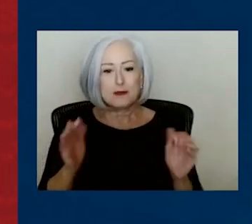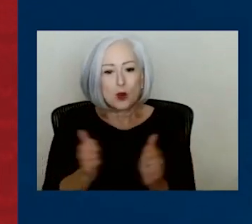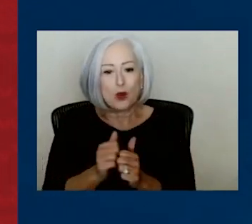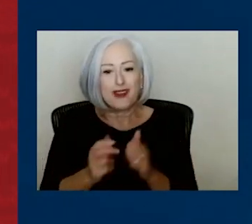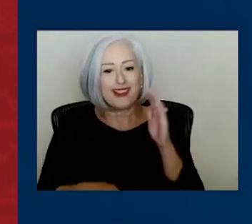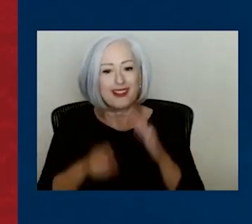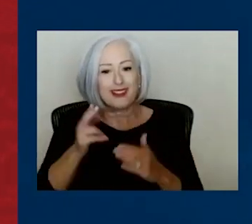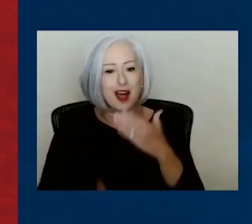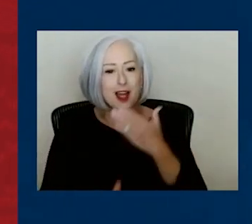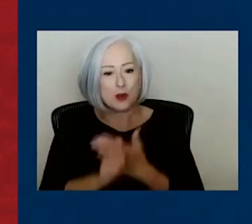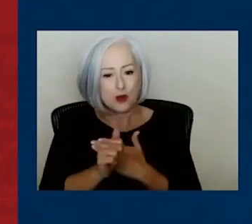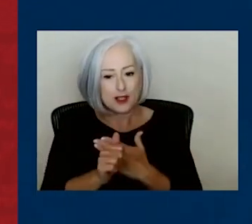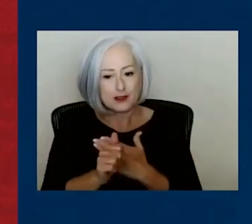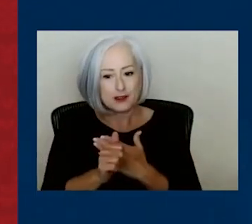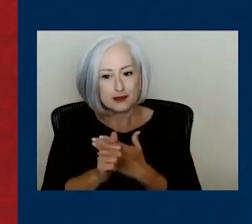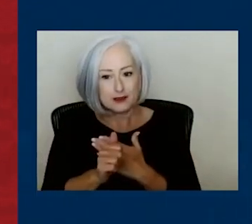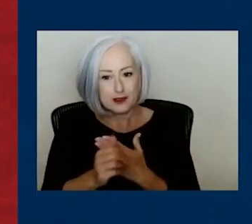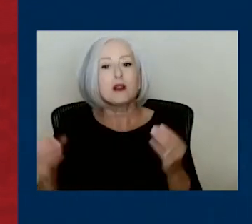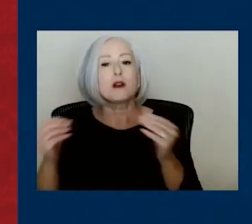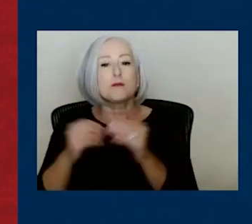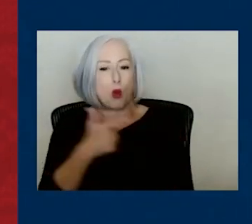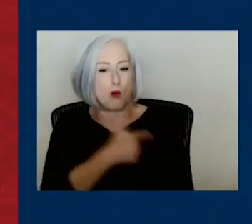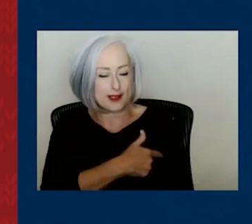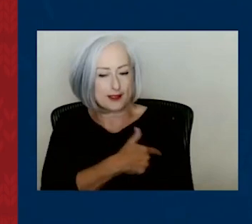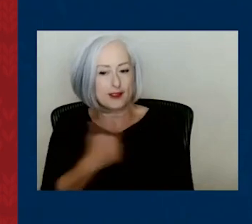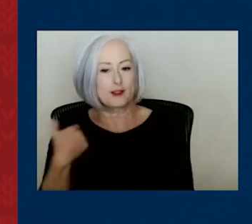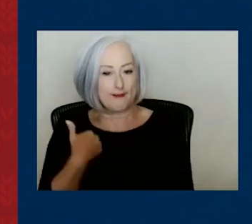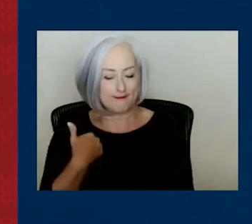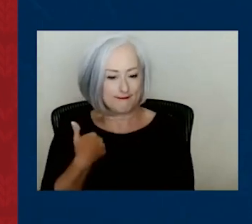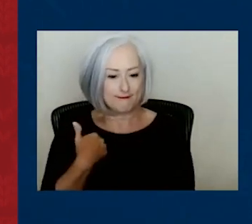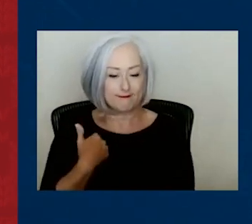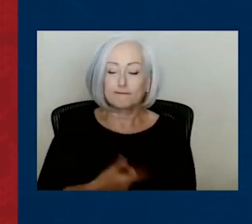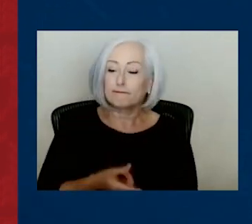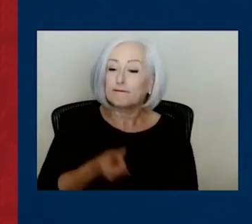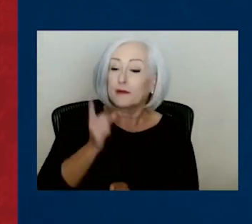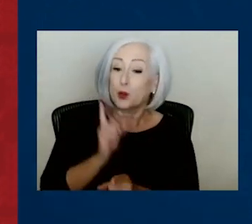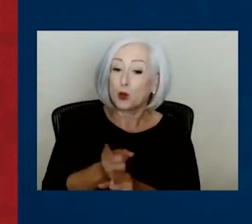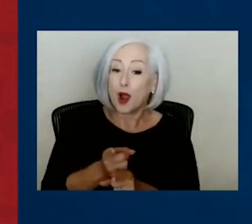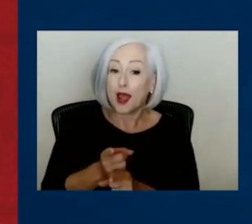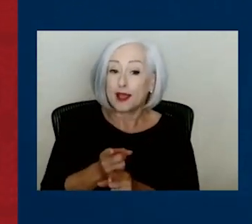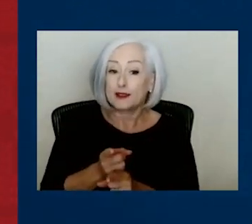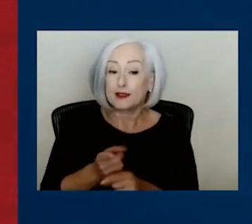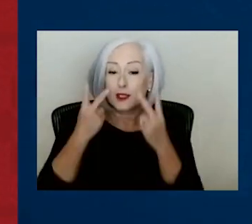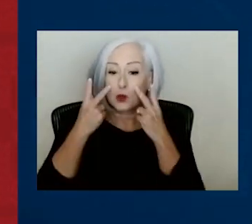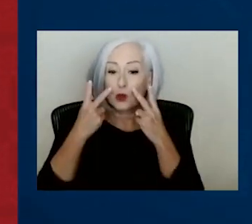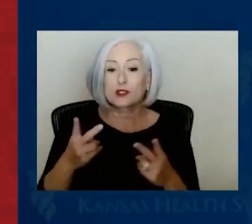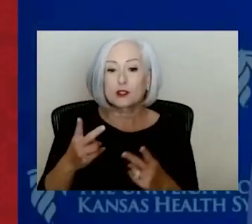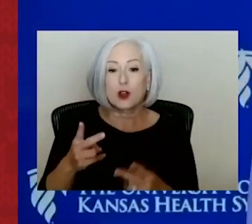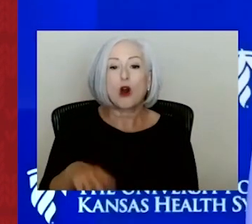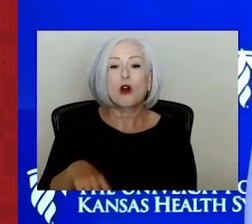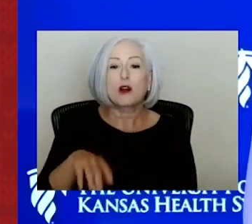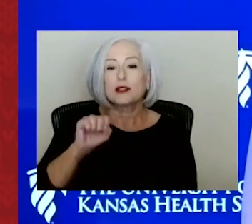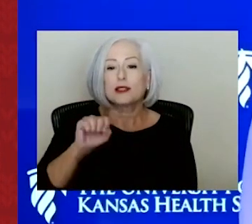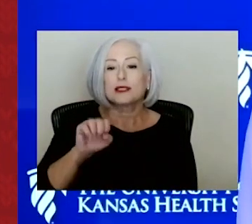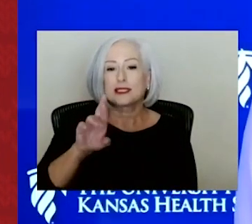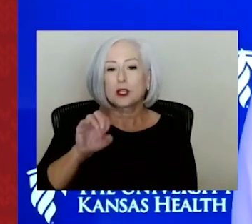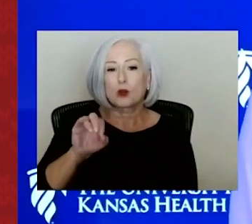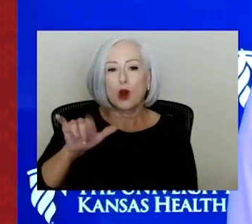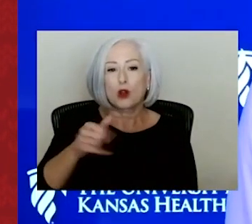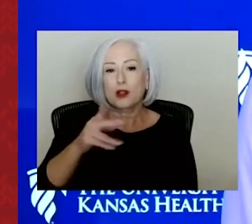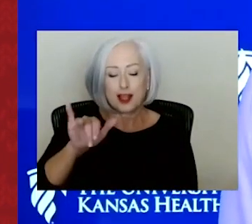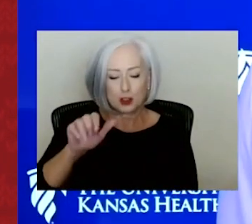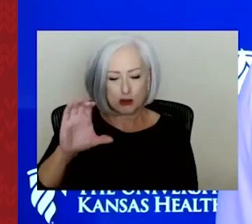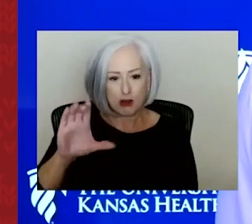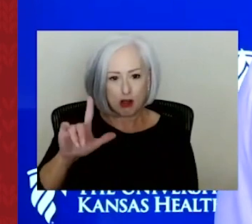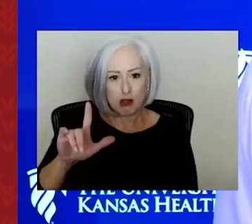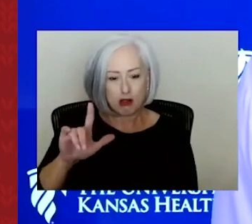more vaccinated. Yeah, I think that's right. And also when we saw that new serological study, so a study looking at antibodies in the